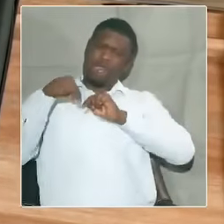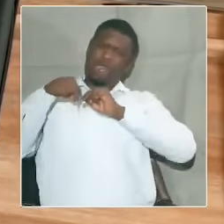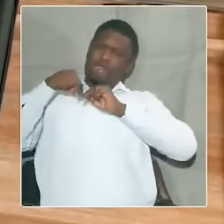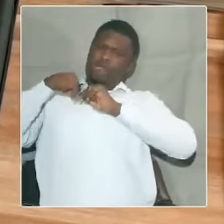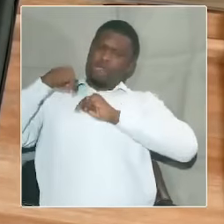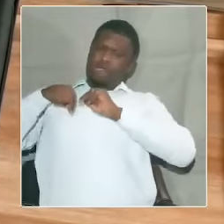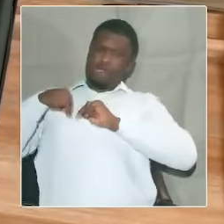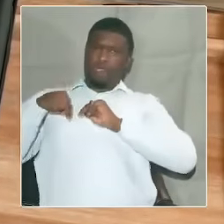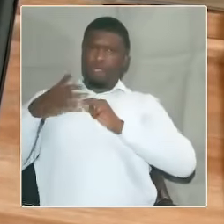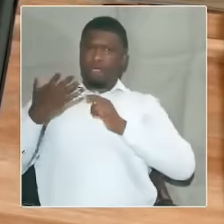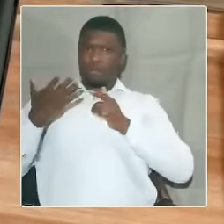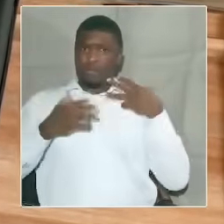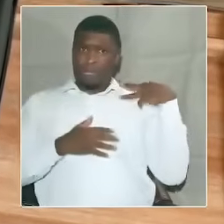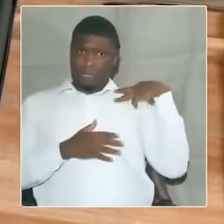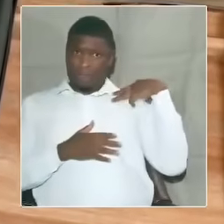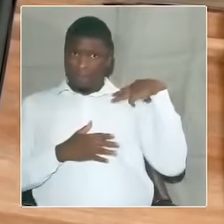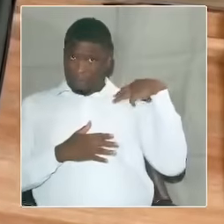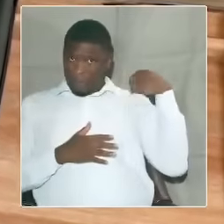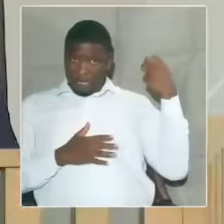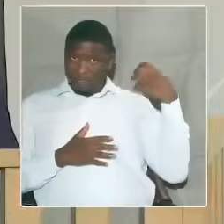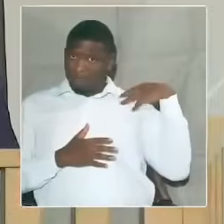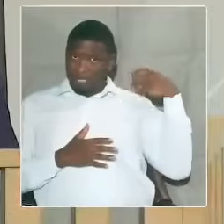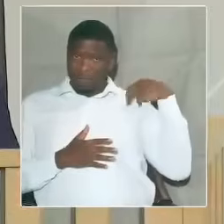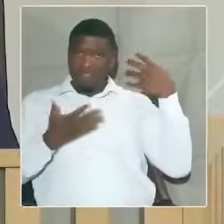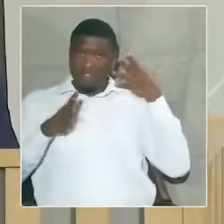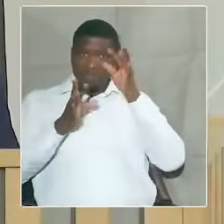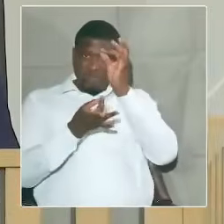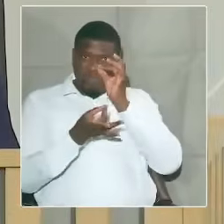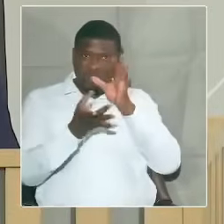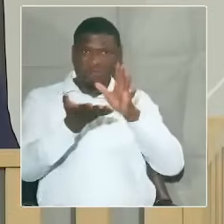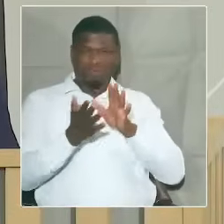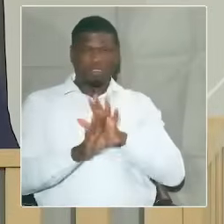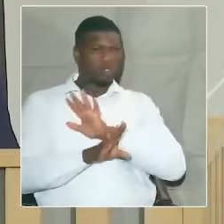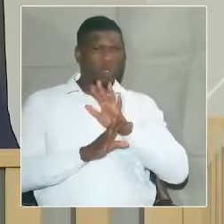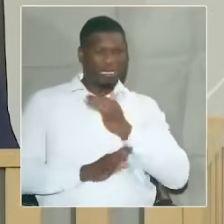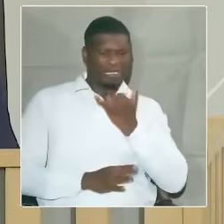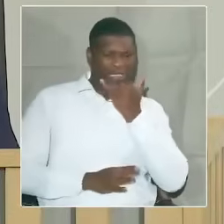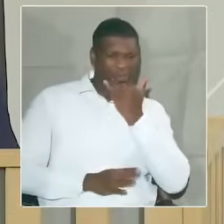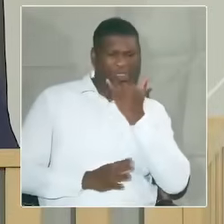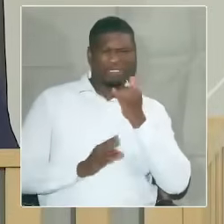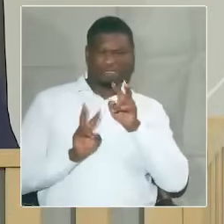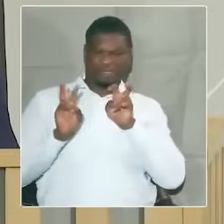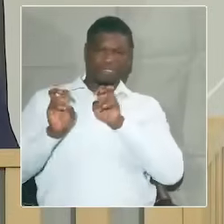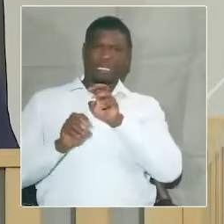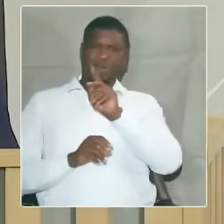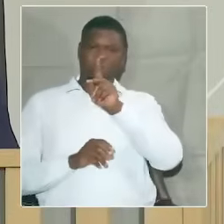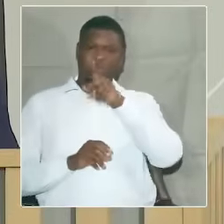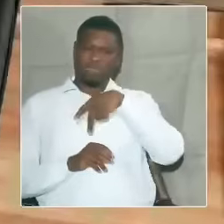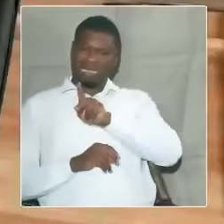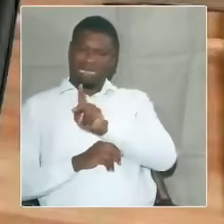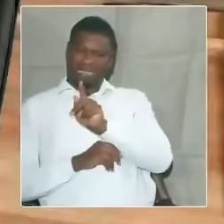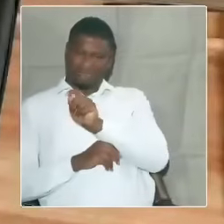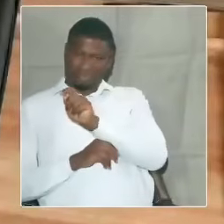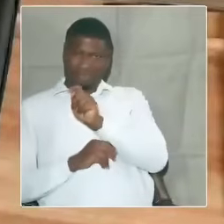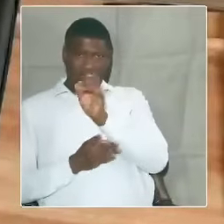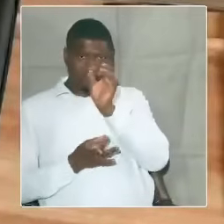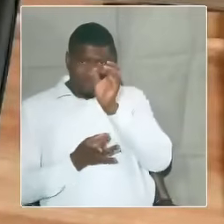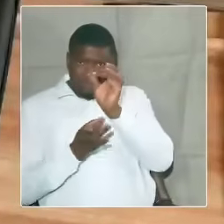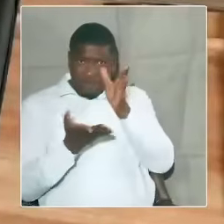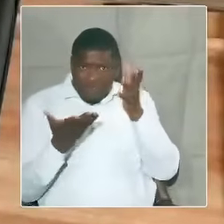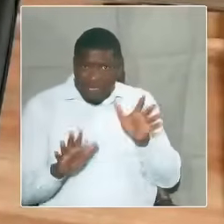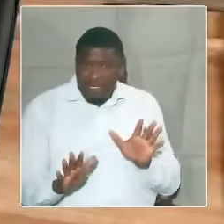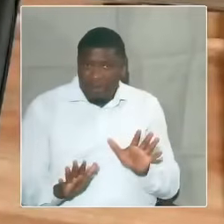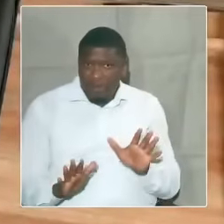minister expressed any dissatisfaction or concern about the PKTT and its activities and that it was not